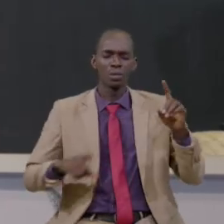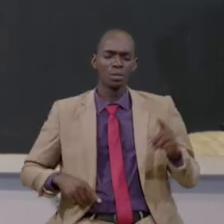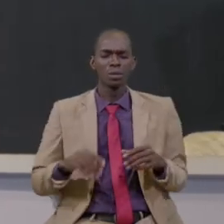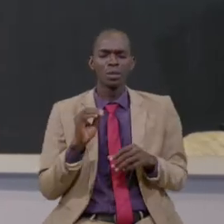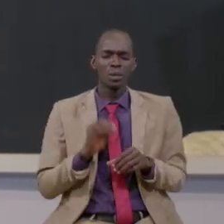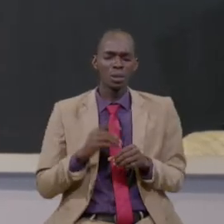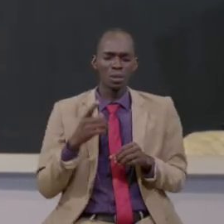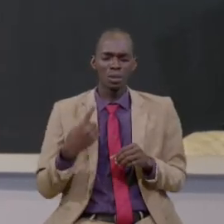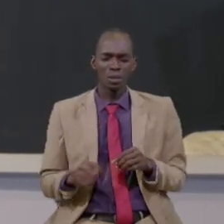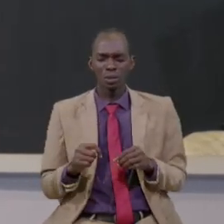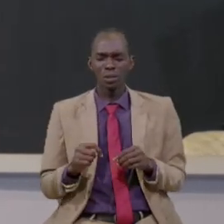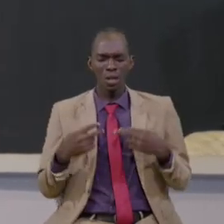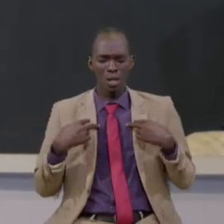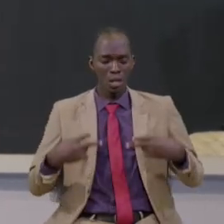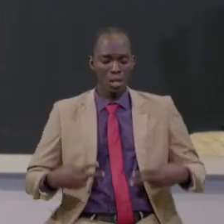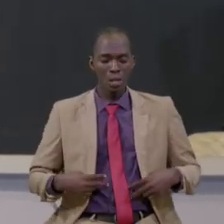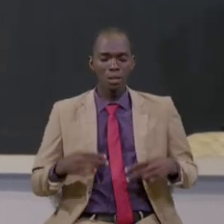that comes from heaven.